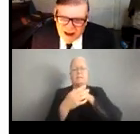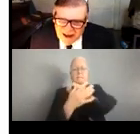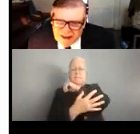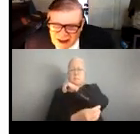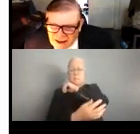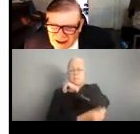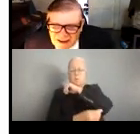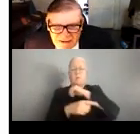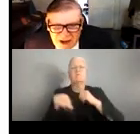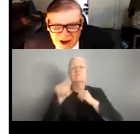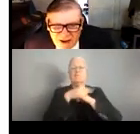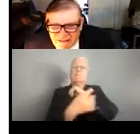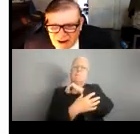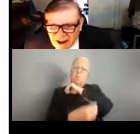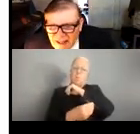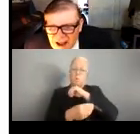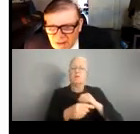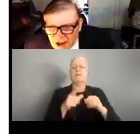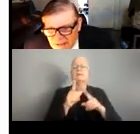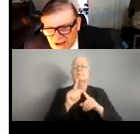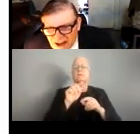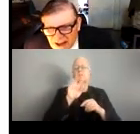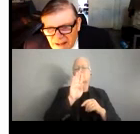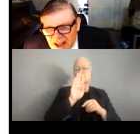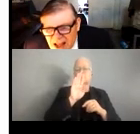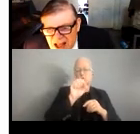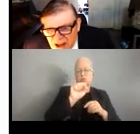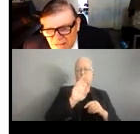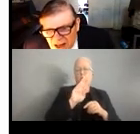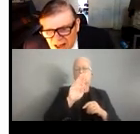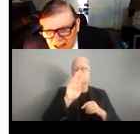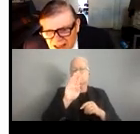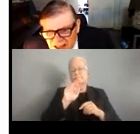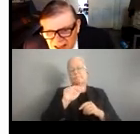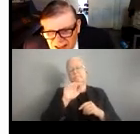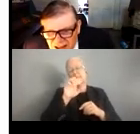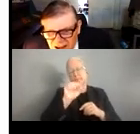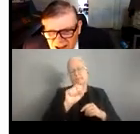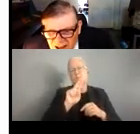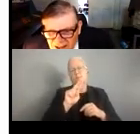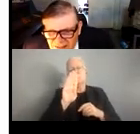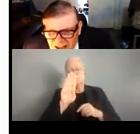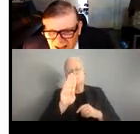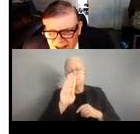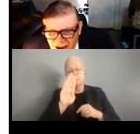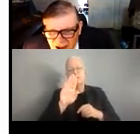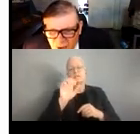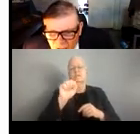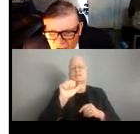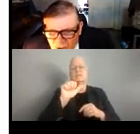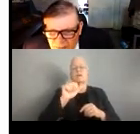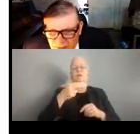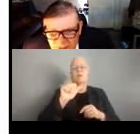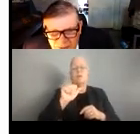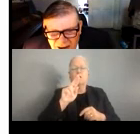we find in sub-Saharan Africa per capita income. The Middle East, Turkey and Iran,